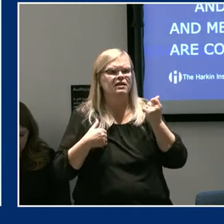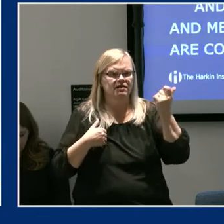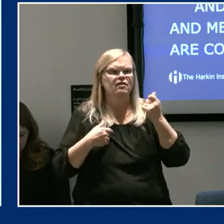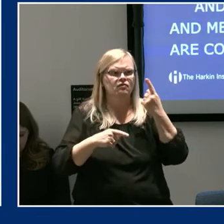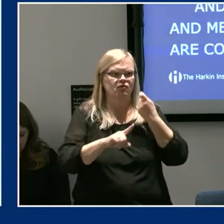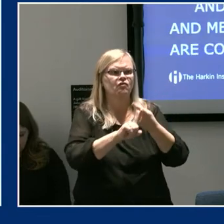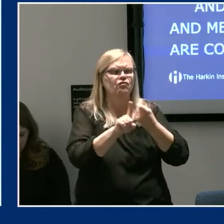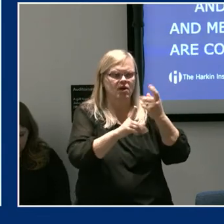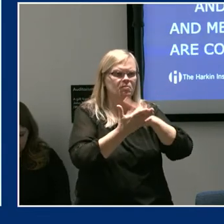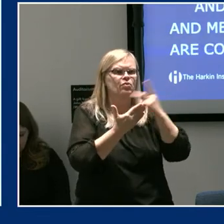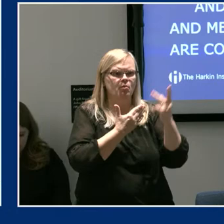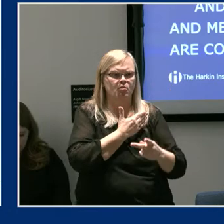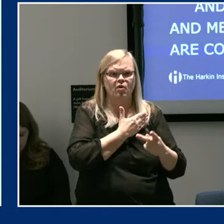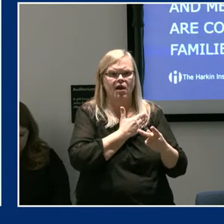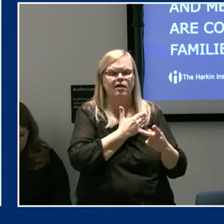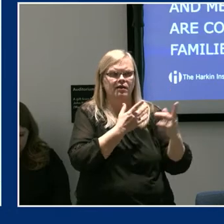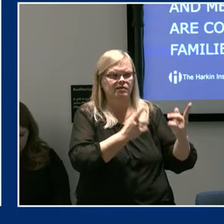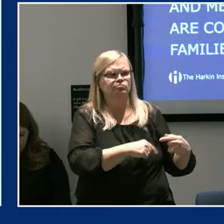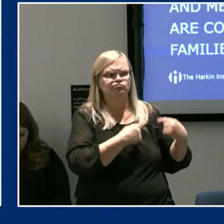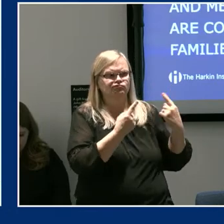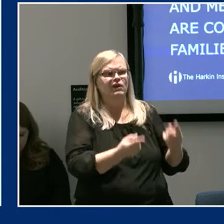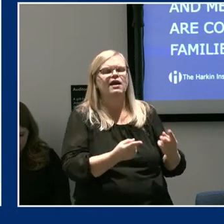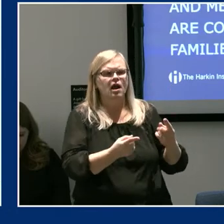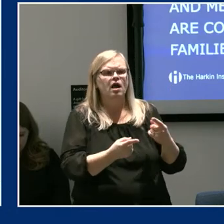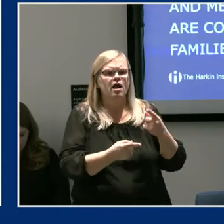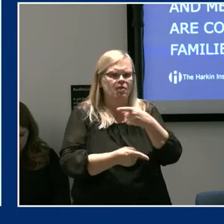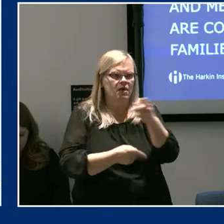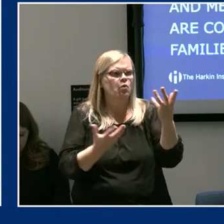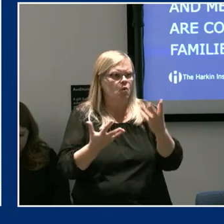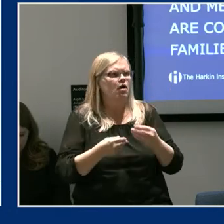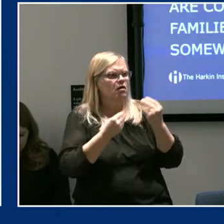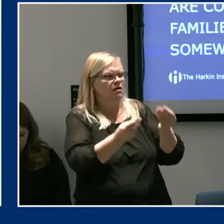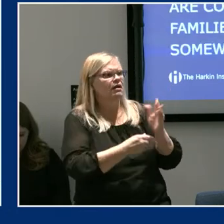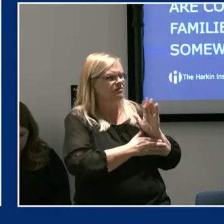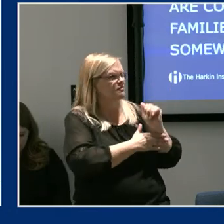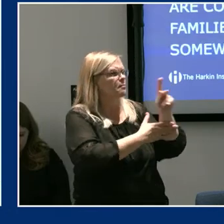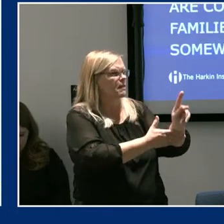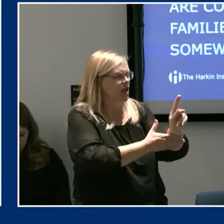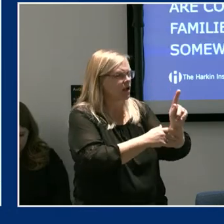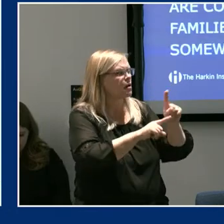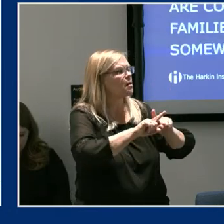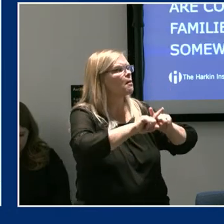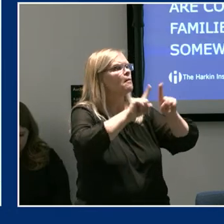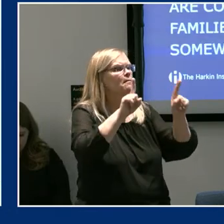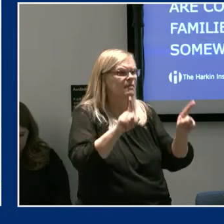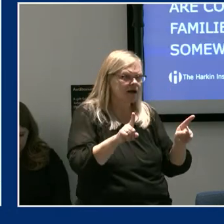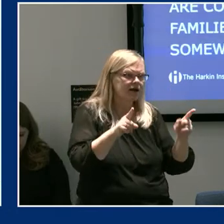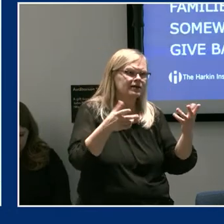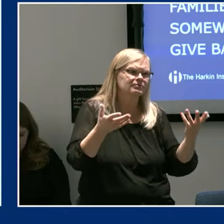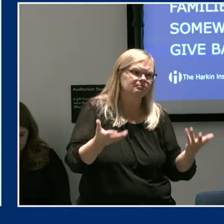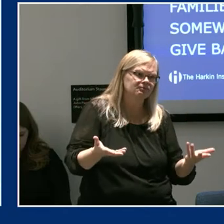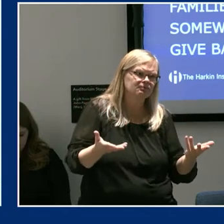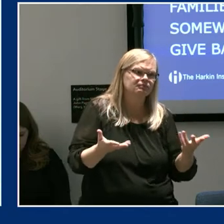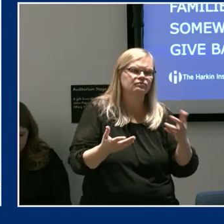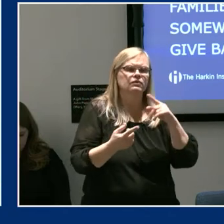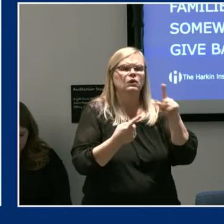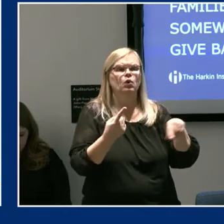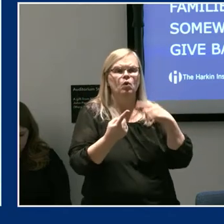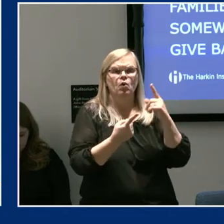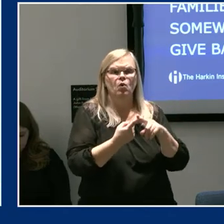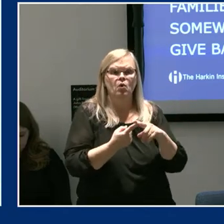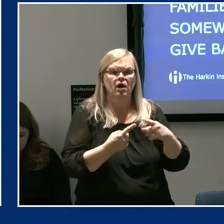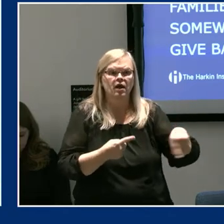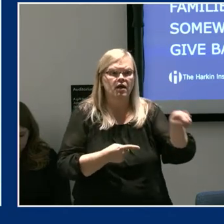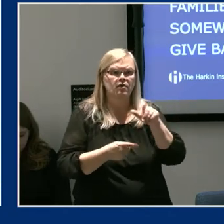program somewhere along the line, and they want to give back. But when they